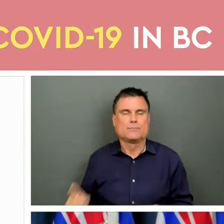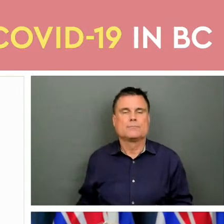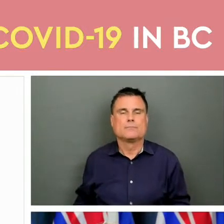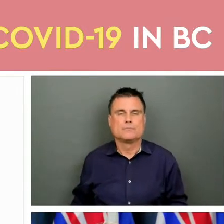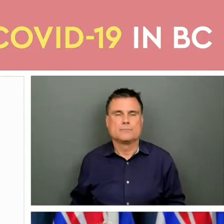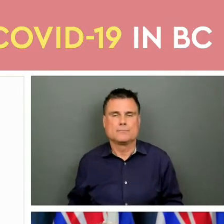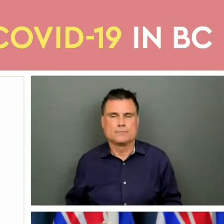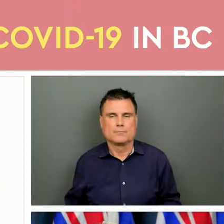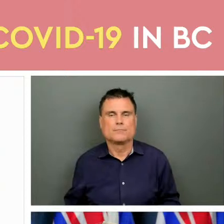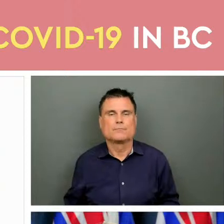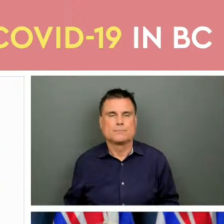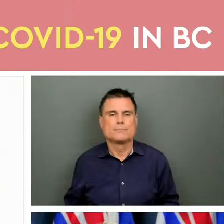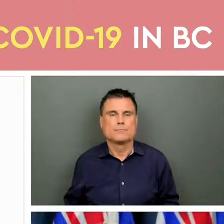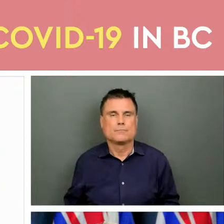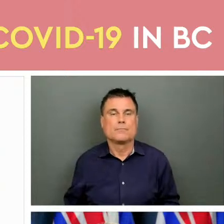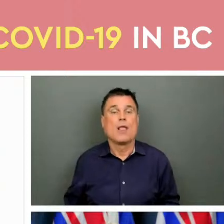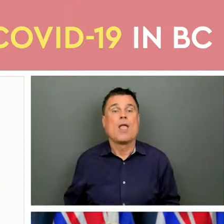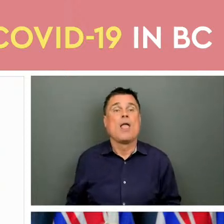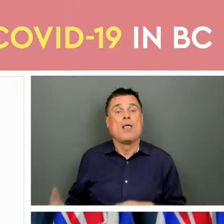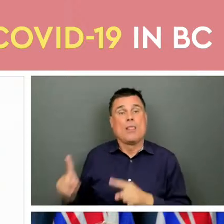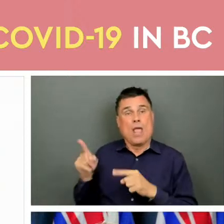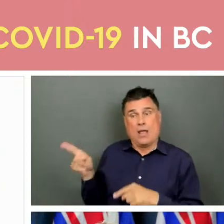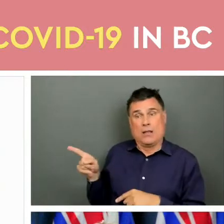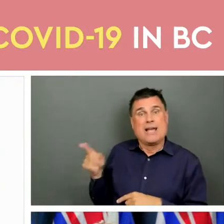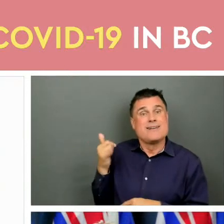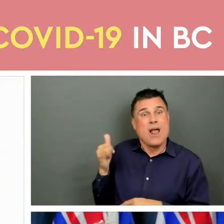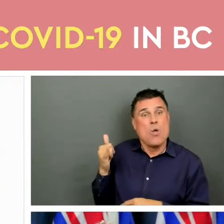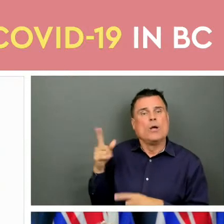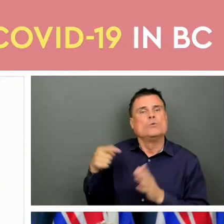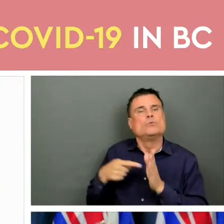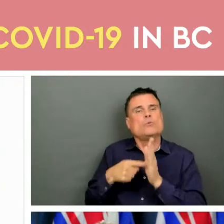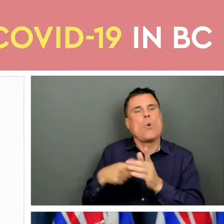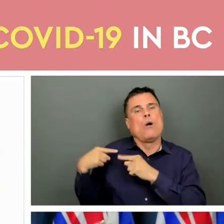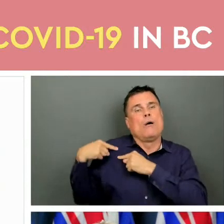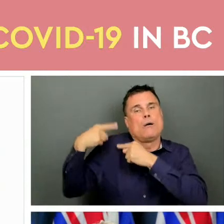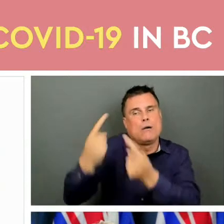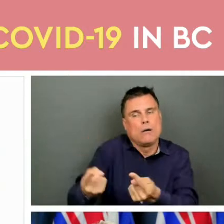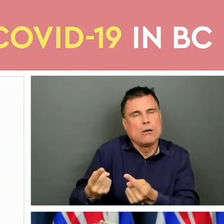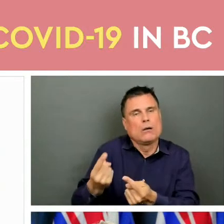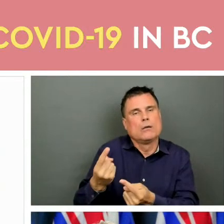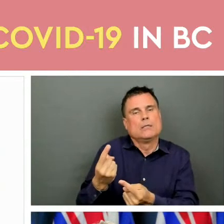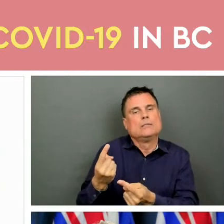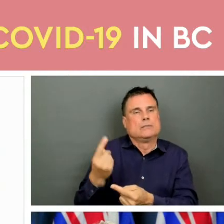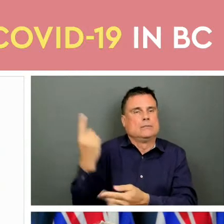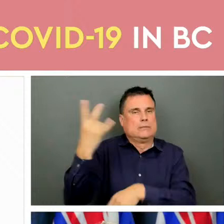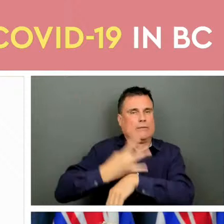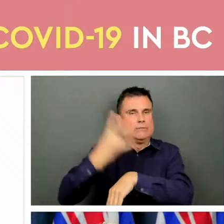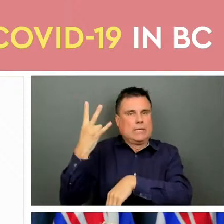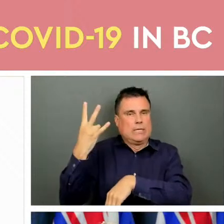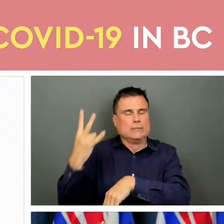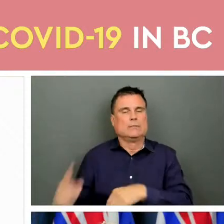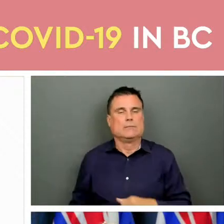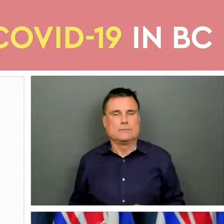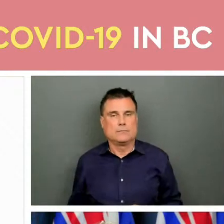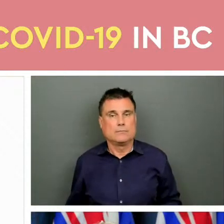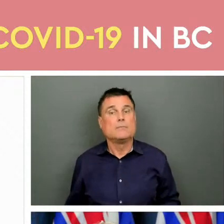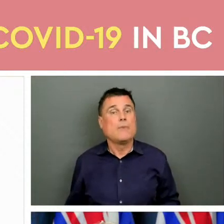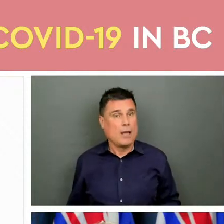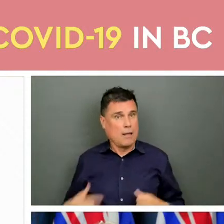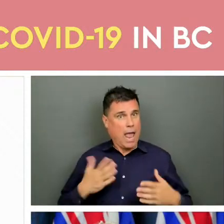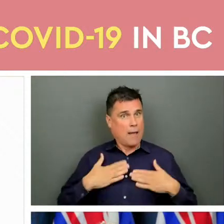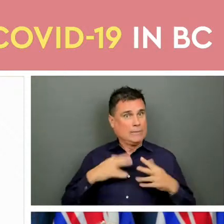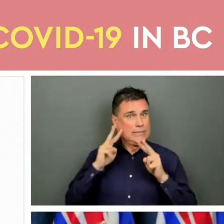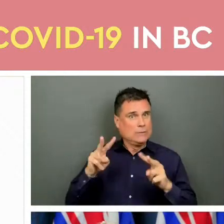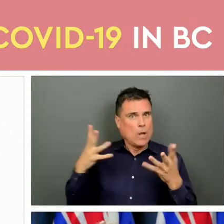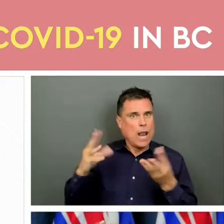case rates in the last week. And happily, we see that in most areas of the province, there have been little to no